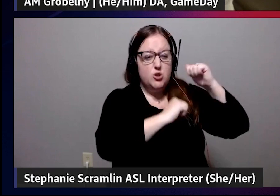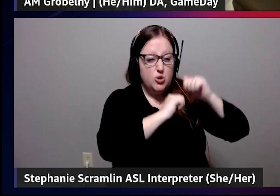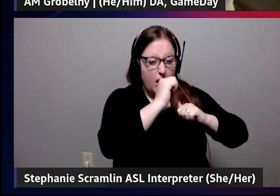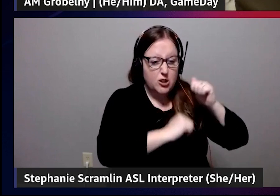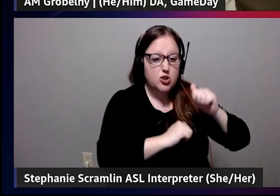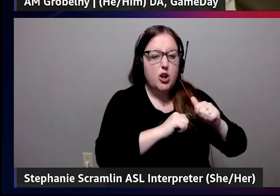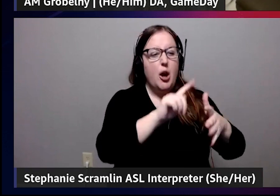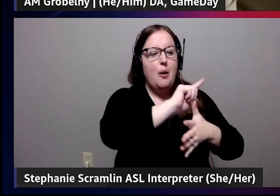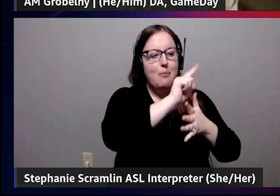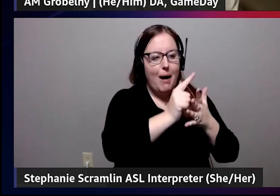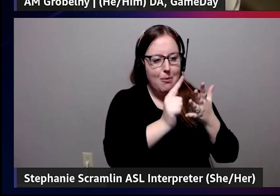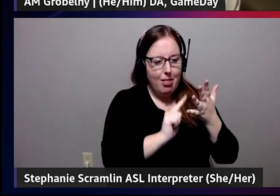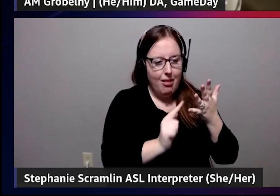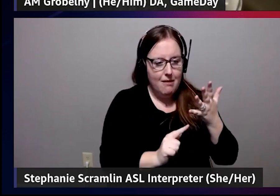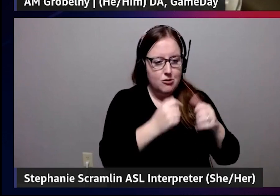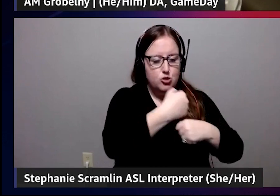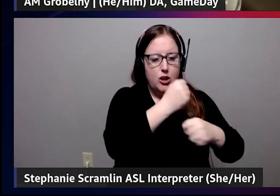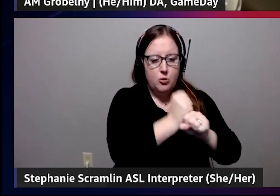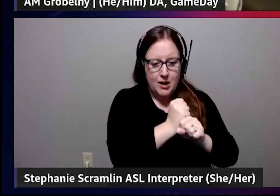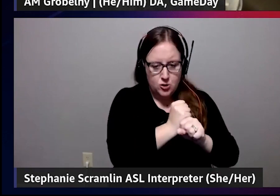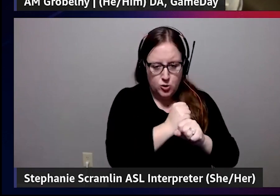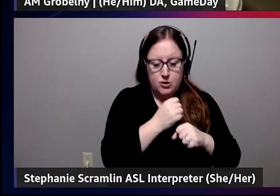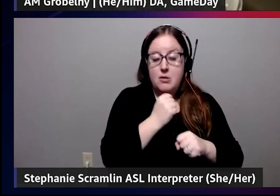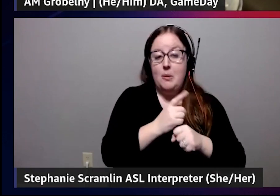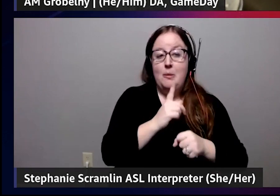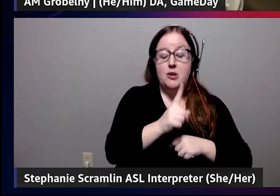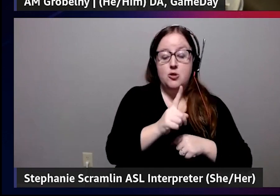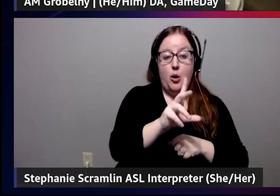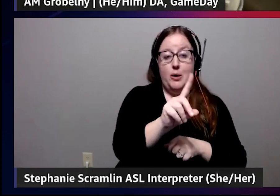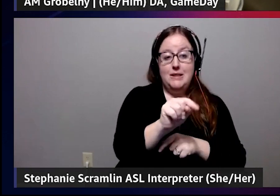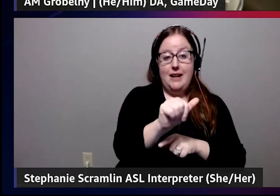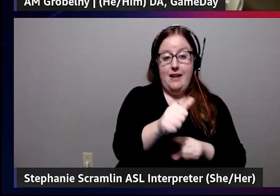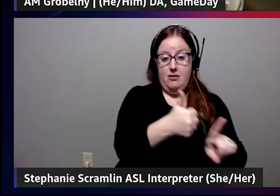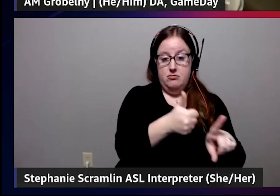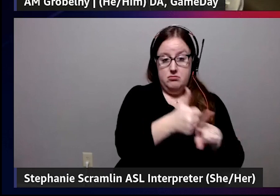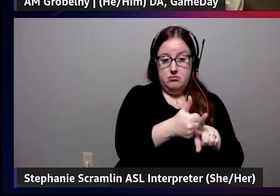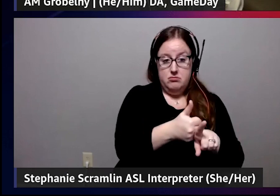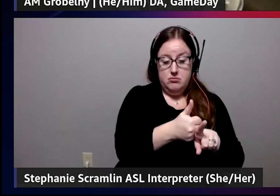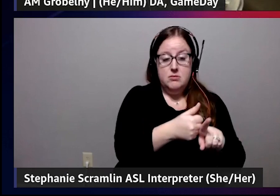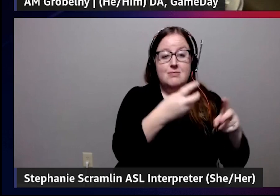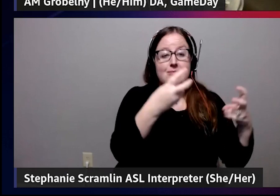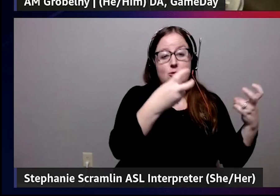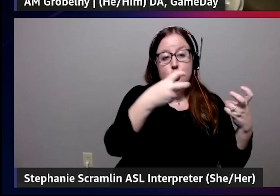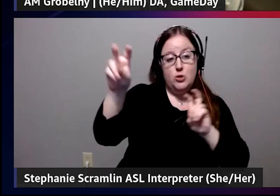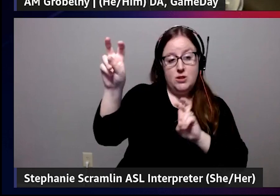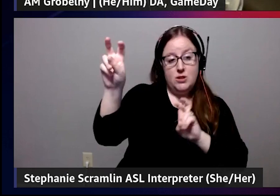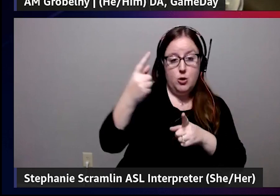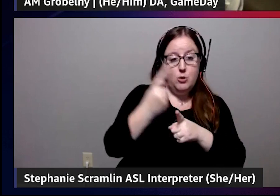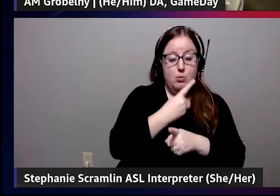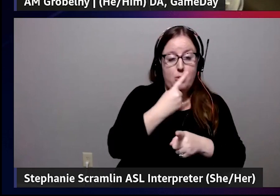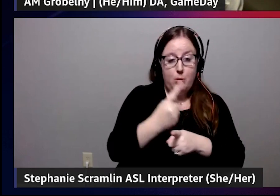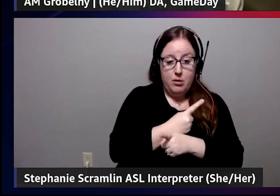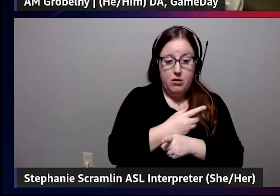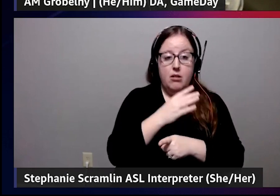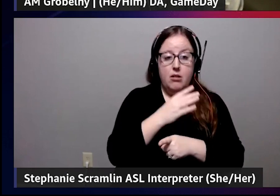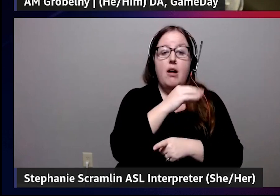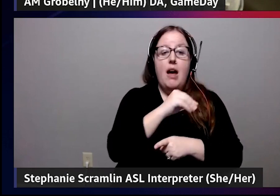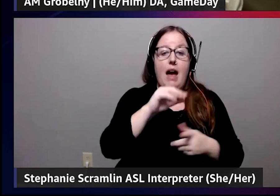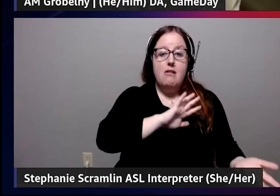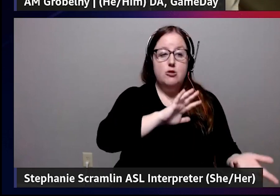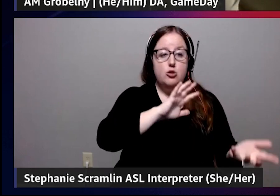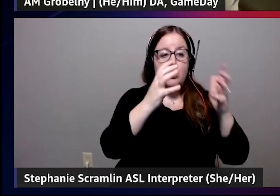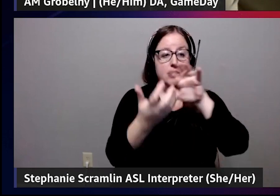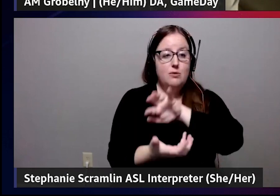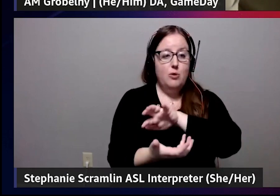pipeline generation, making sure the data is being transferred correctly and actually being transformed